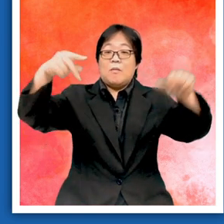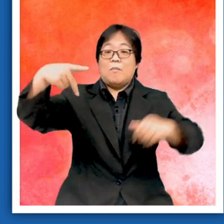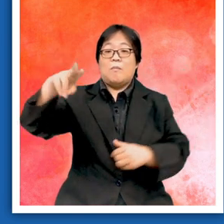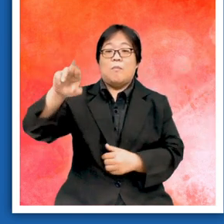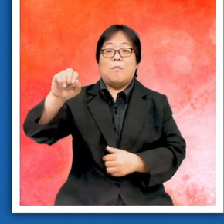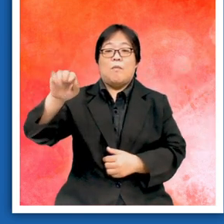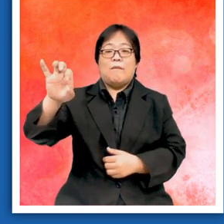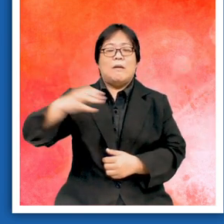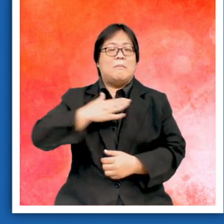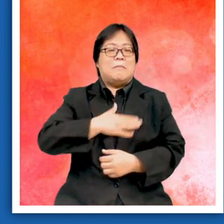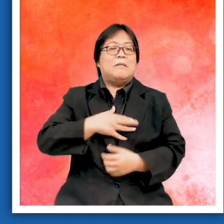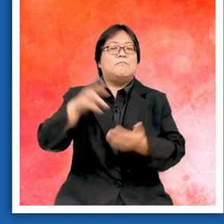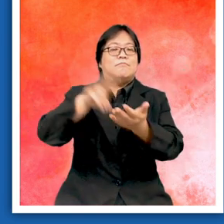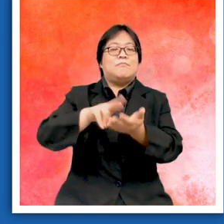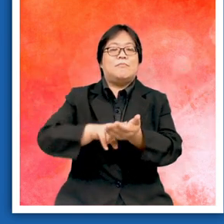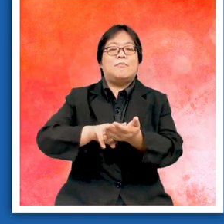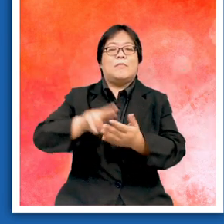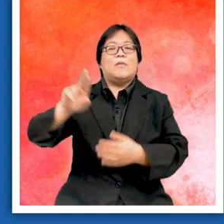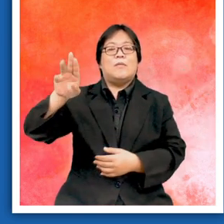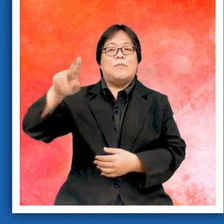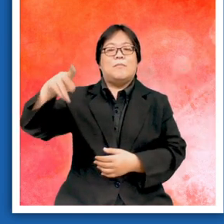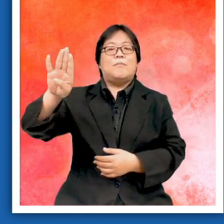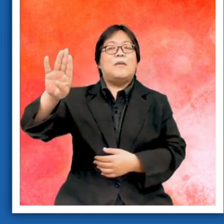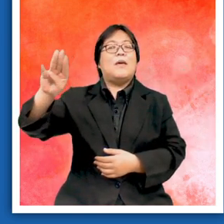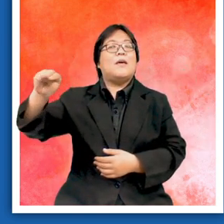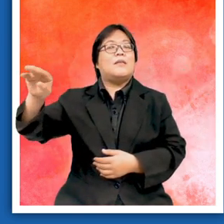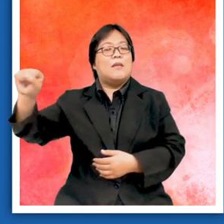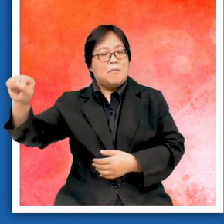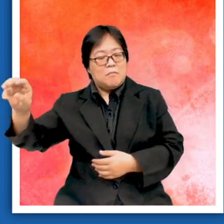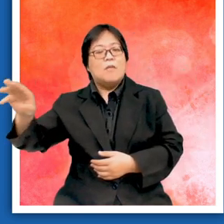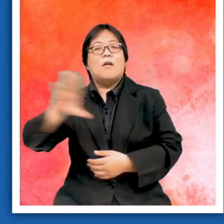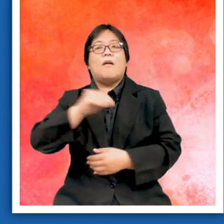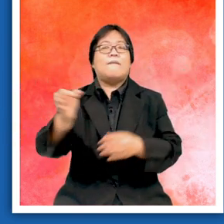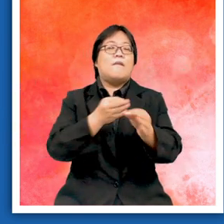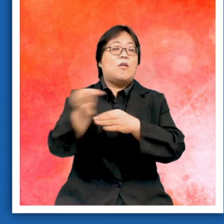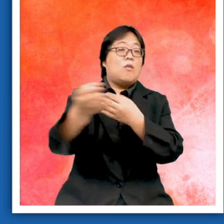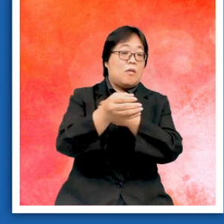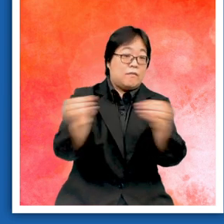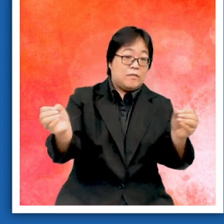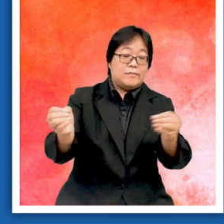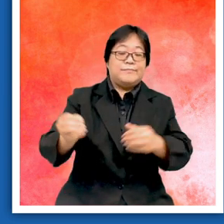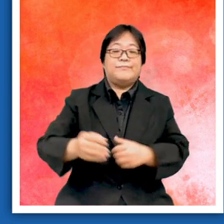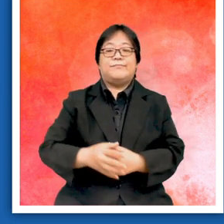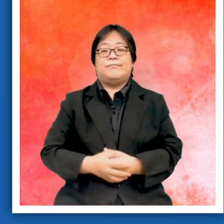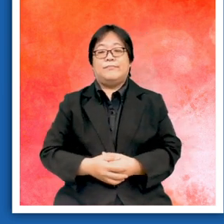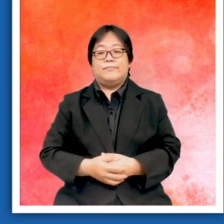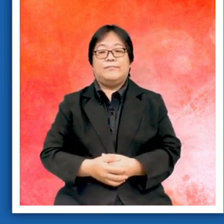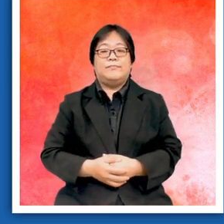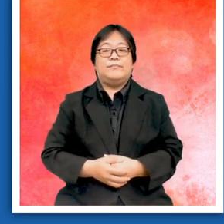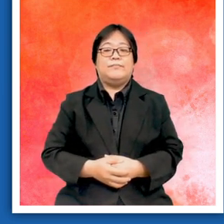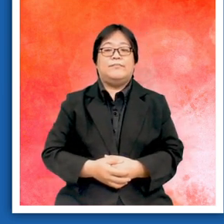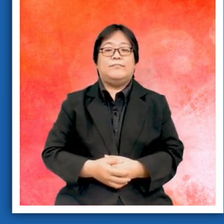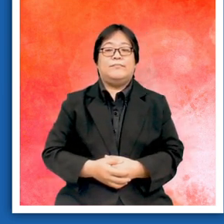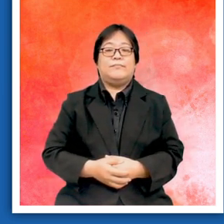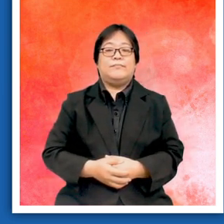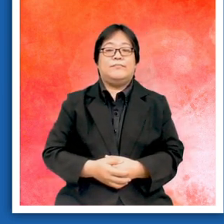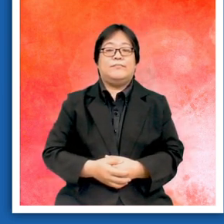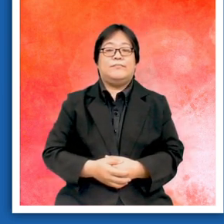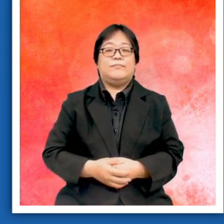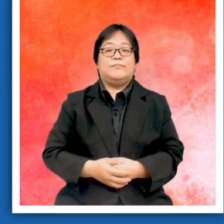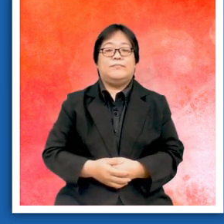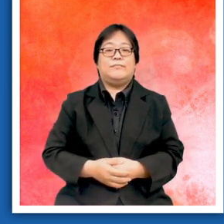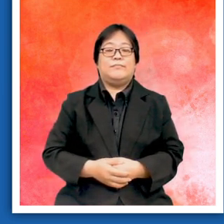profile update, please report to BSM for academic staff and faculty office for students.